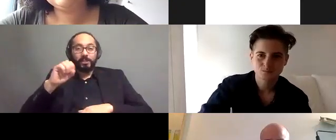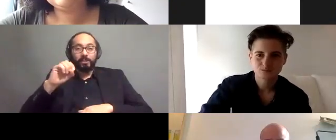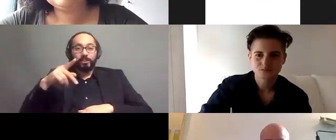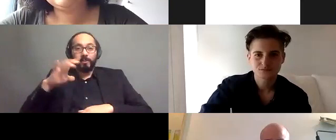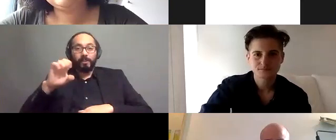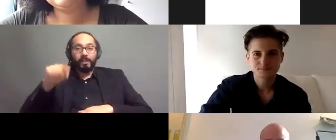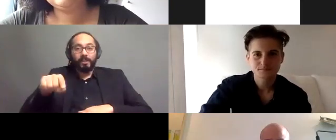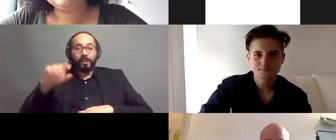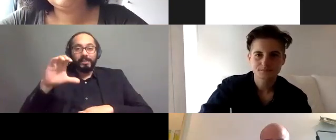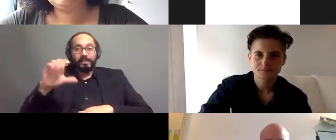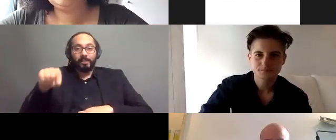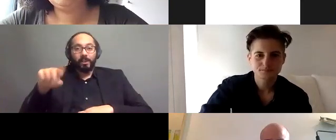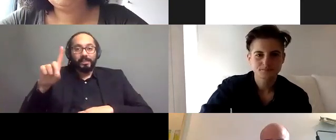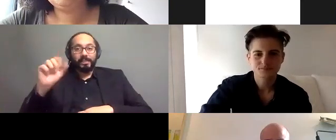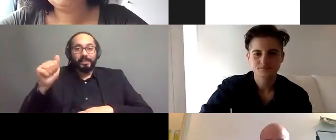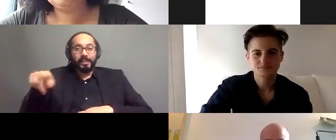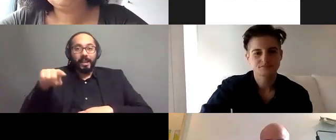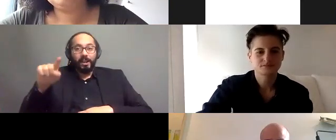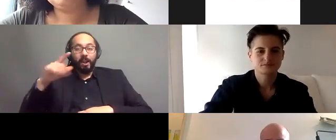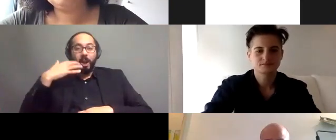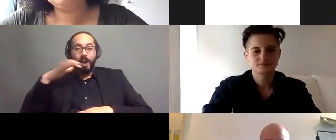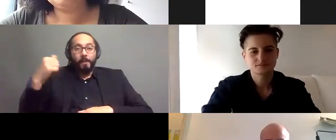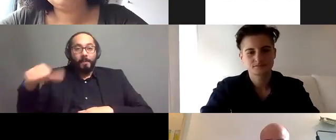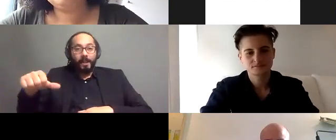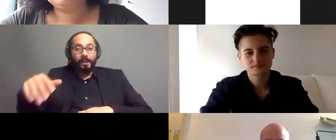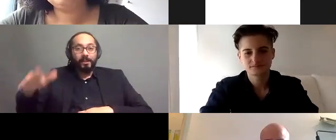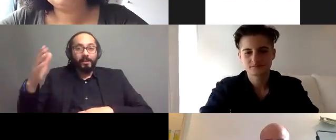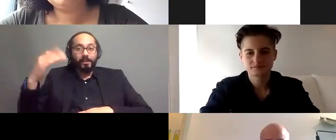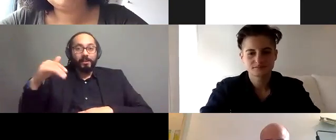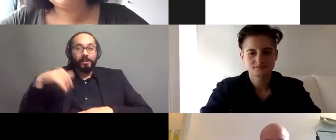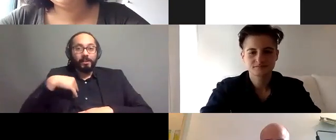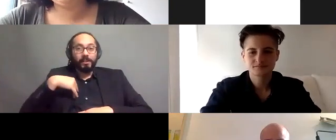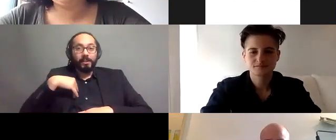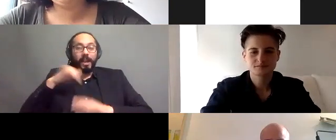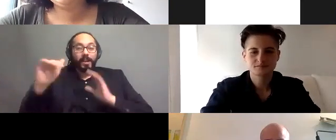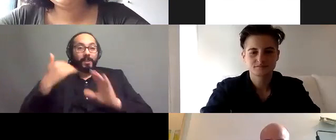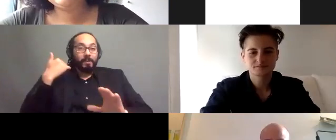sophie.c.d@hotmail.com. And I have a Winnipeg phone number that you can email me for.